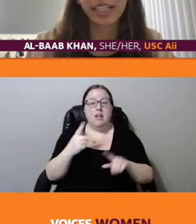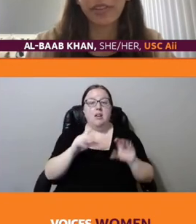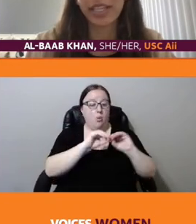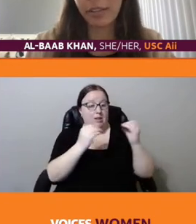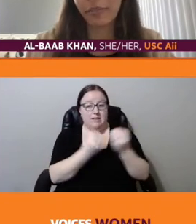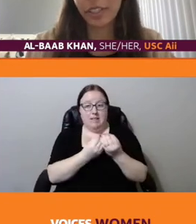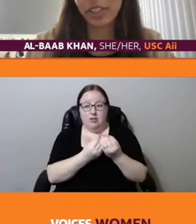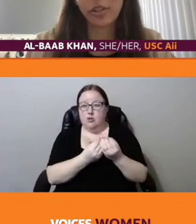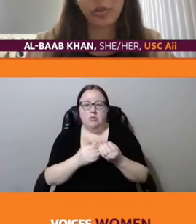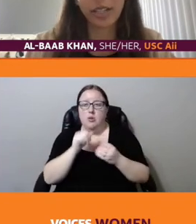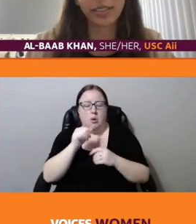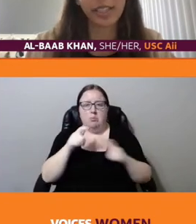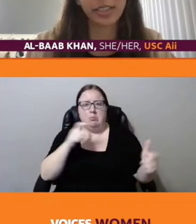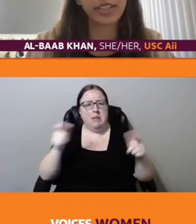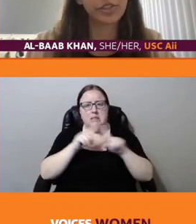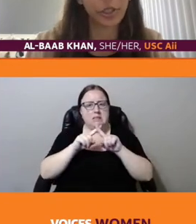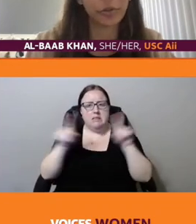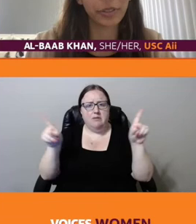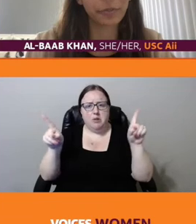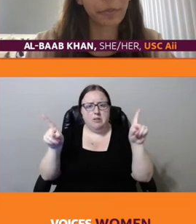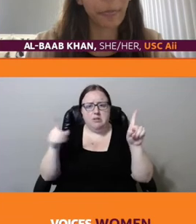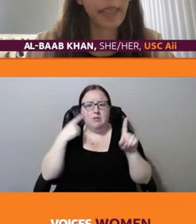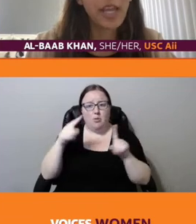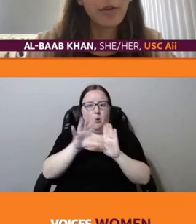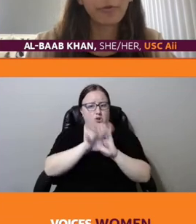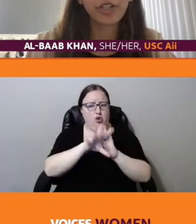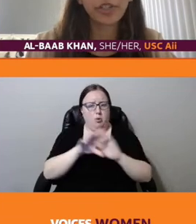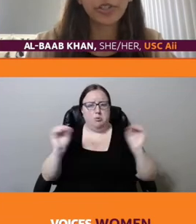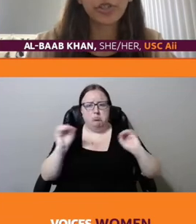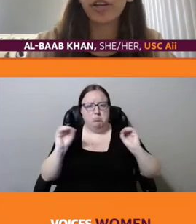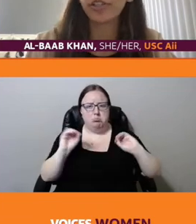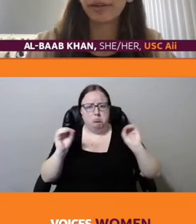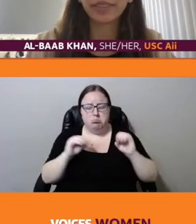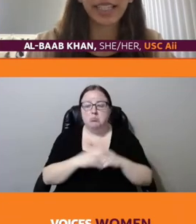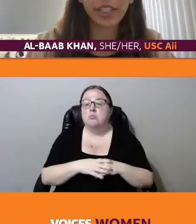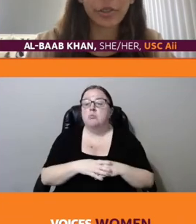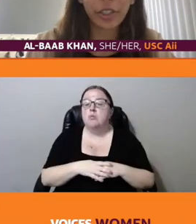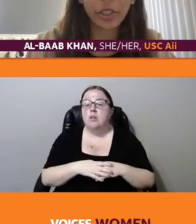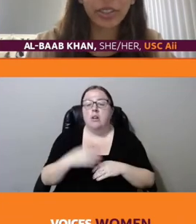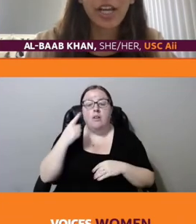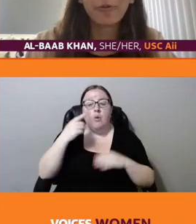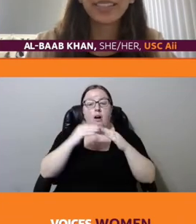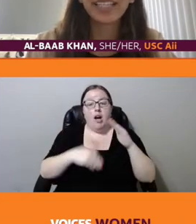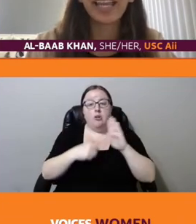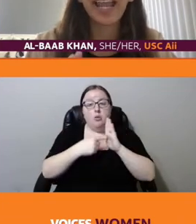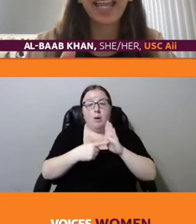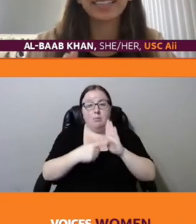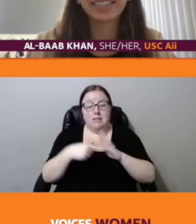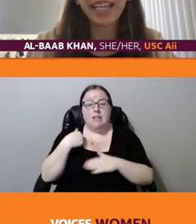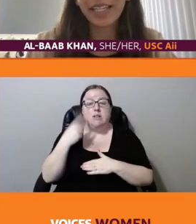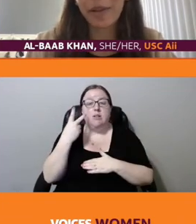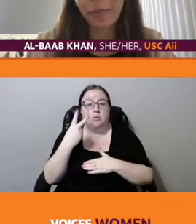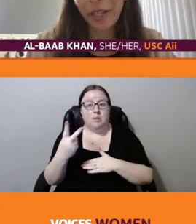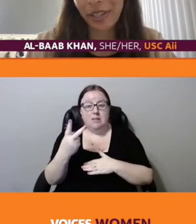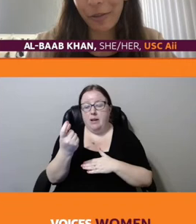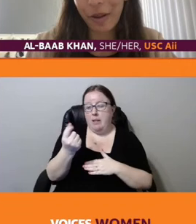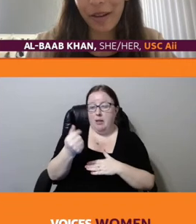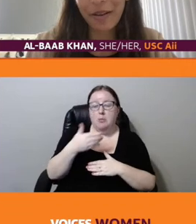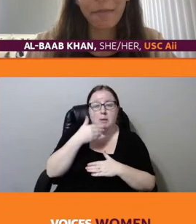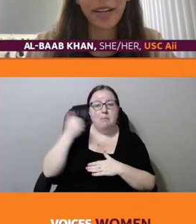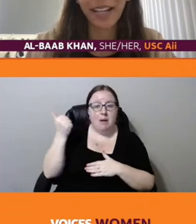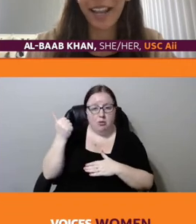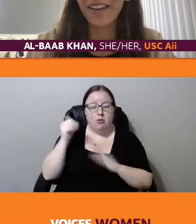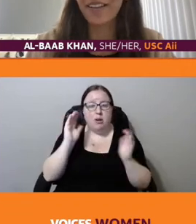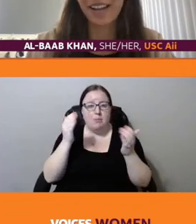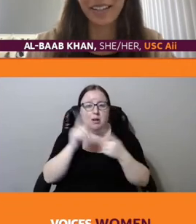no significant difference across these shows. When we turn to underrepresented directors, we see a slightly better picture than